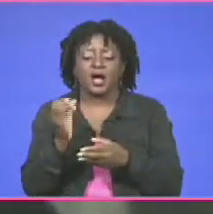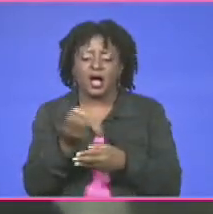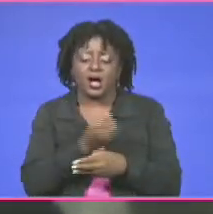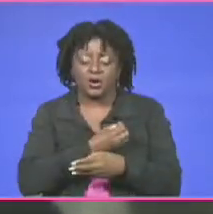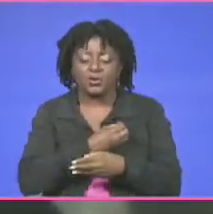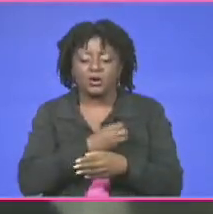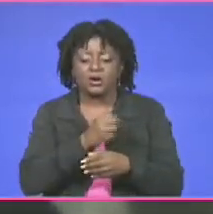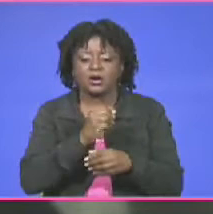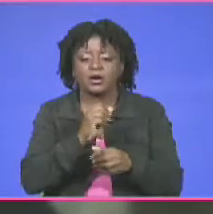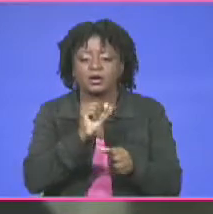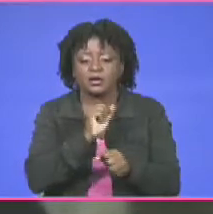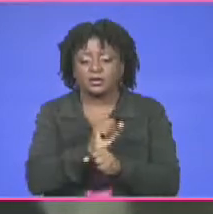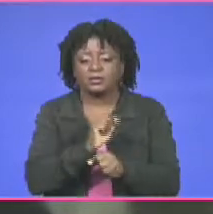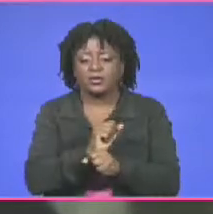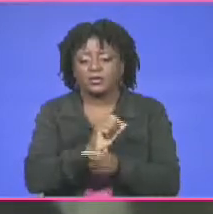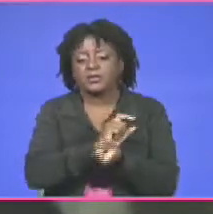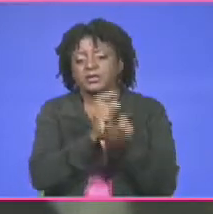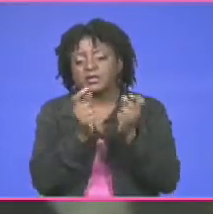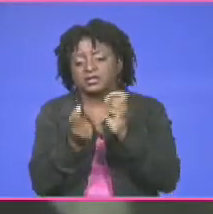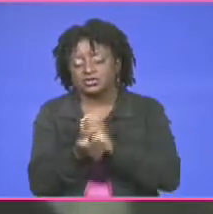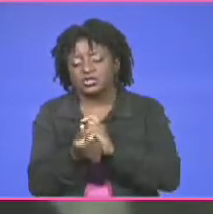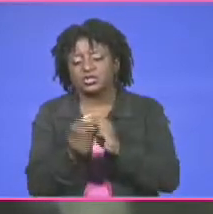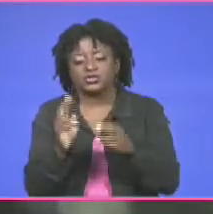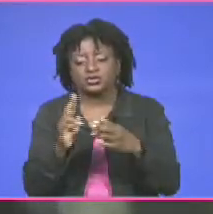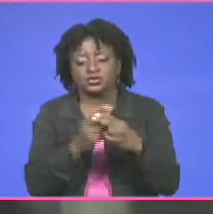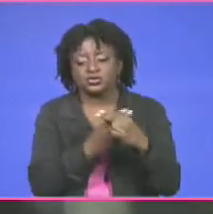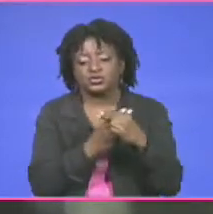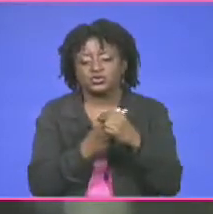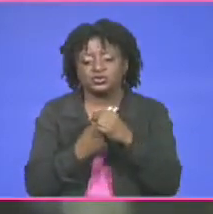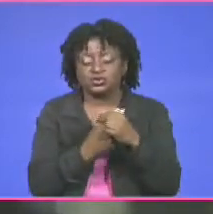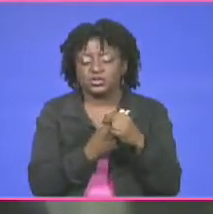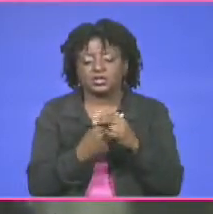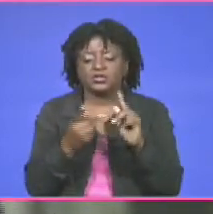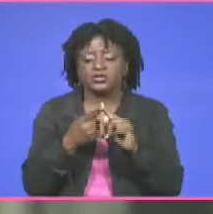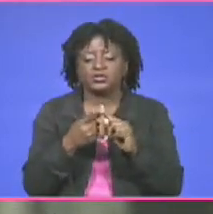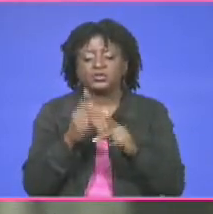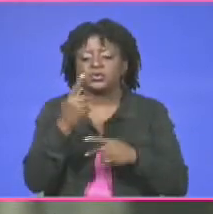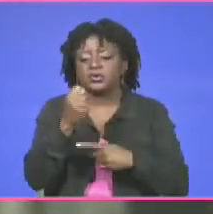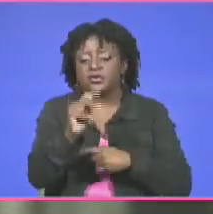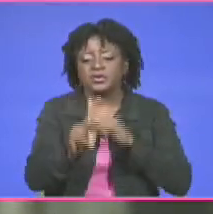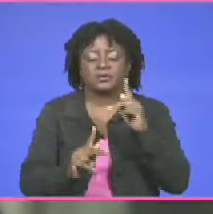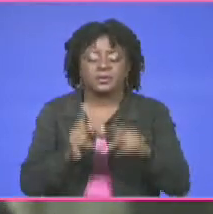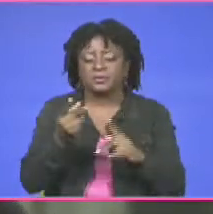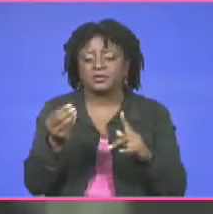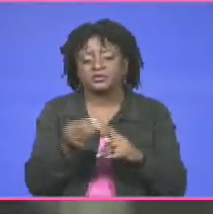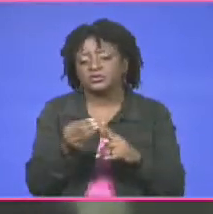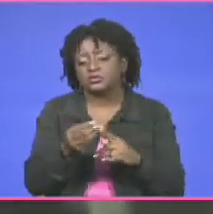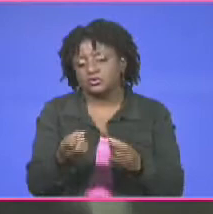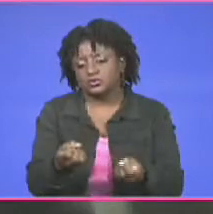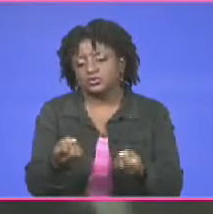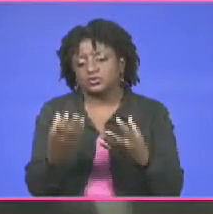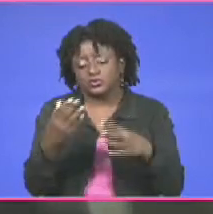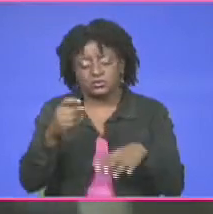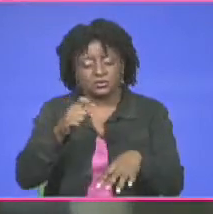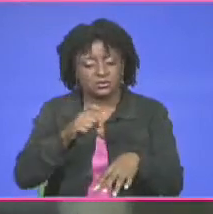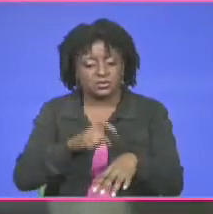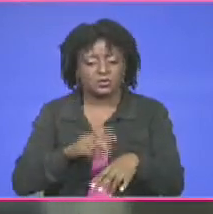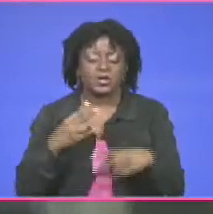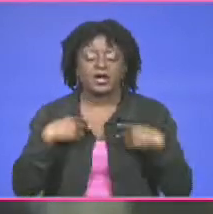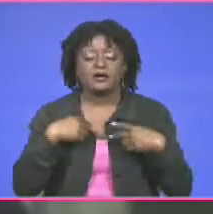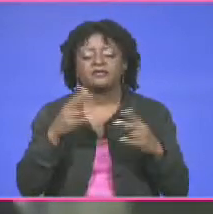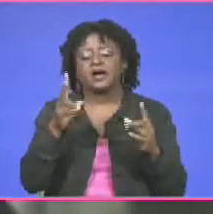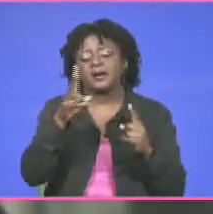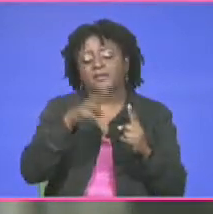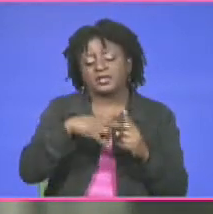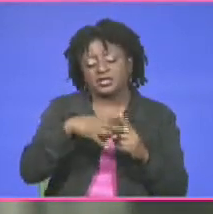exchange unit to the people. Too often, we have applications